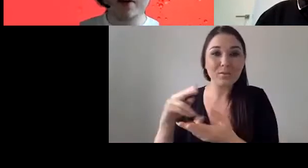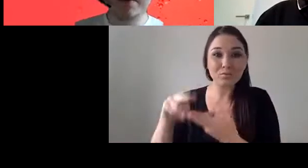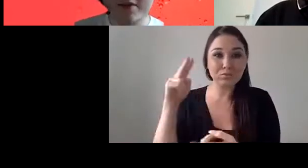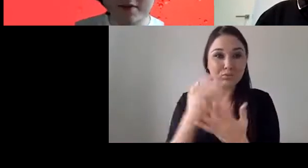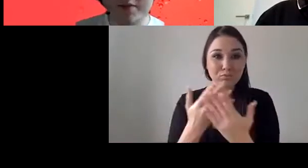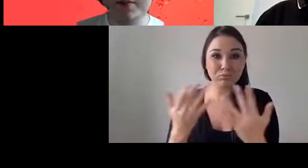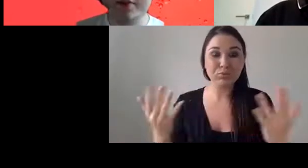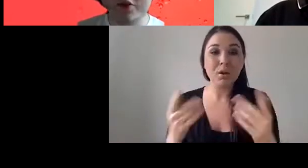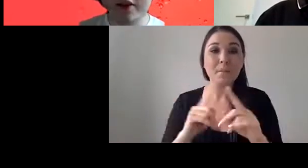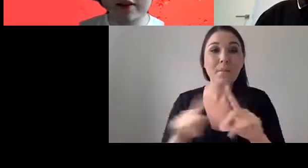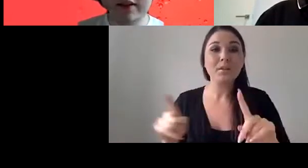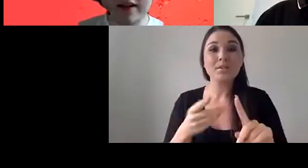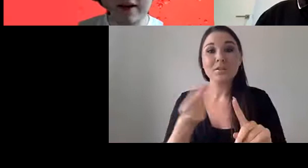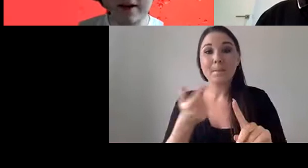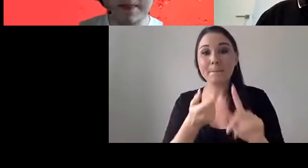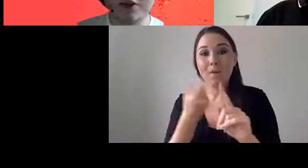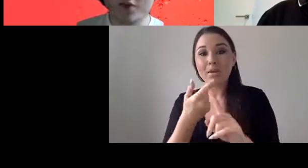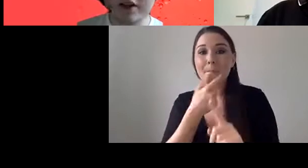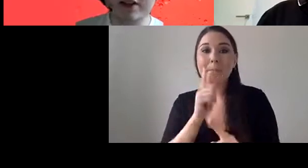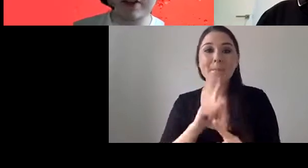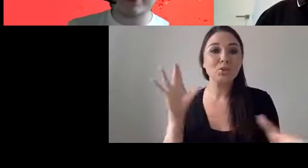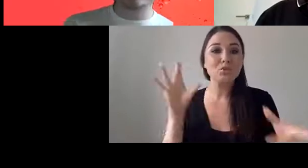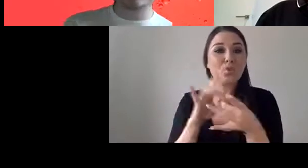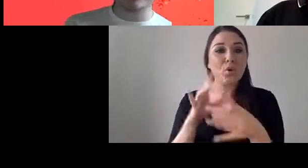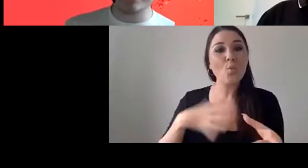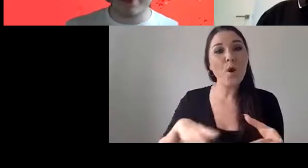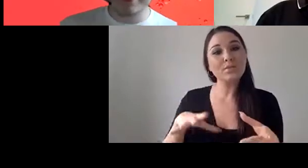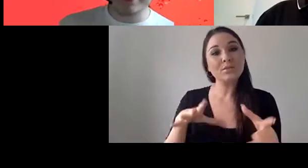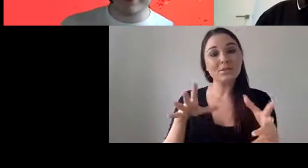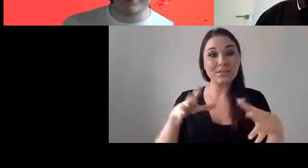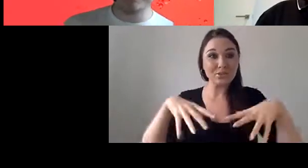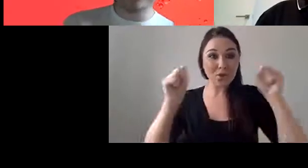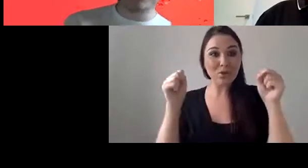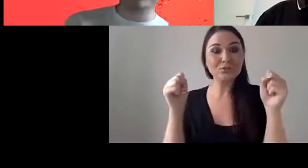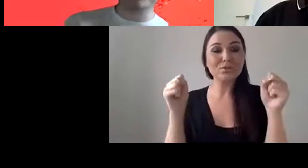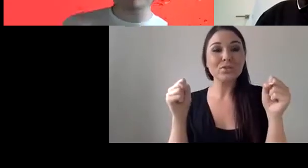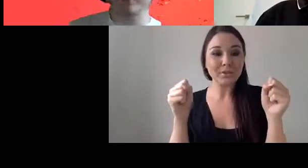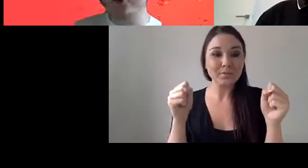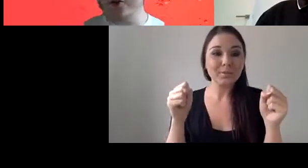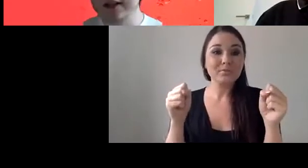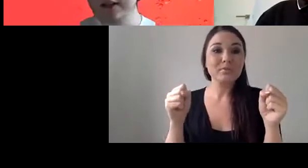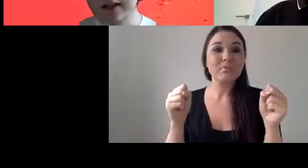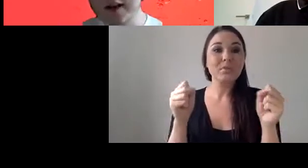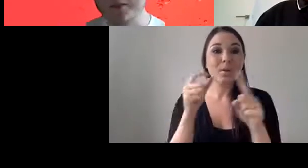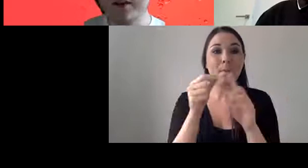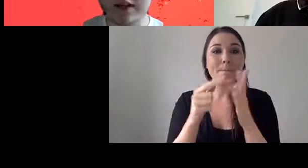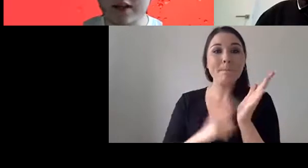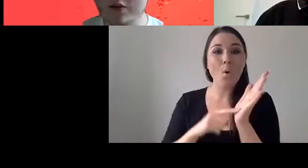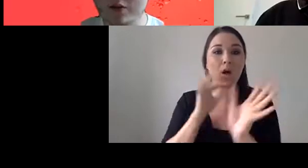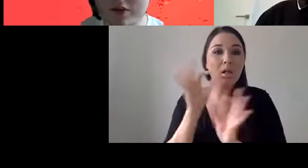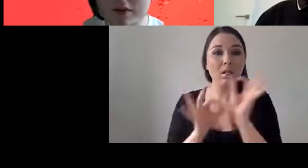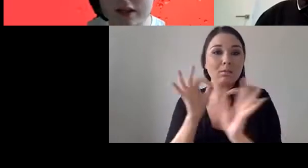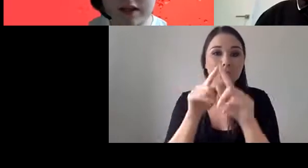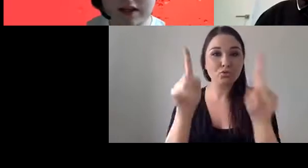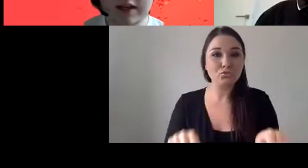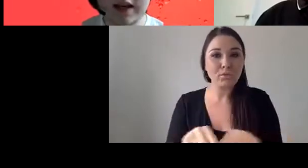while we're waiting for some other people to join, just wanted to sort of kick things off today with a poll on your screen. We'd love to hear your